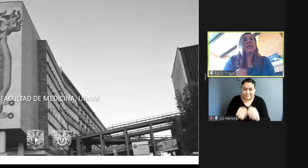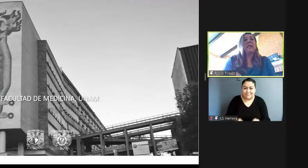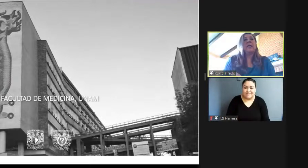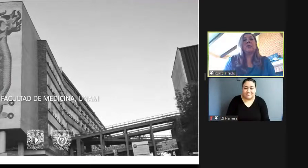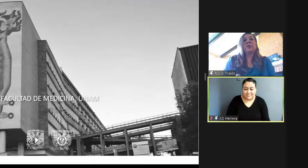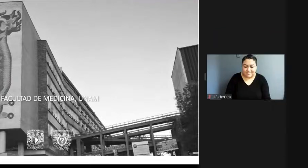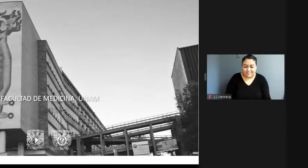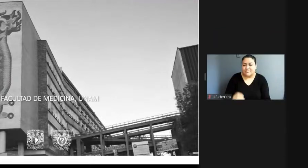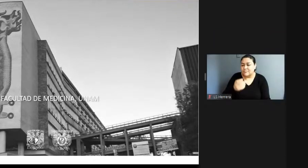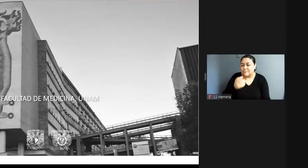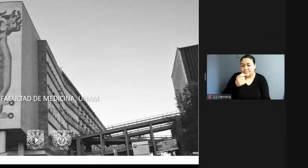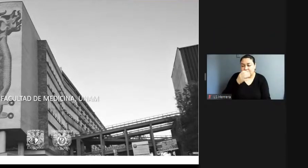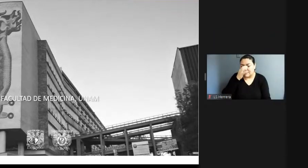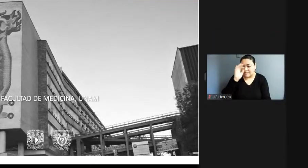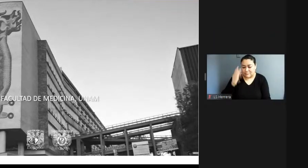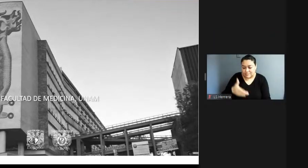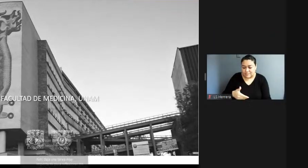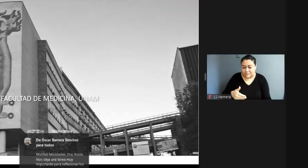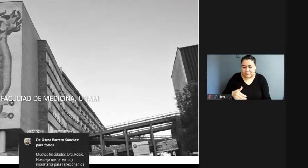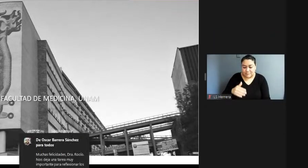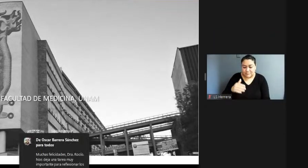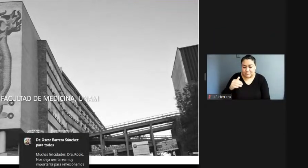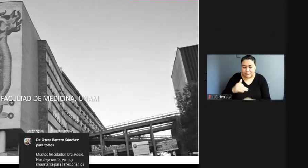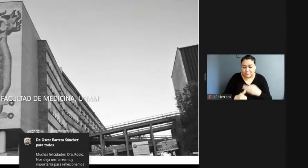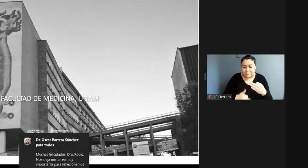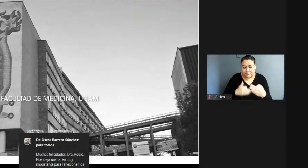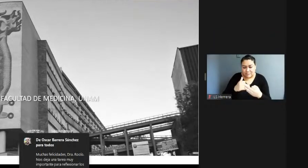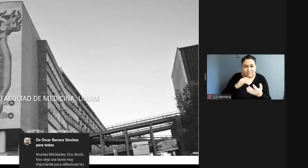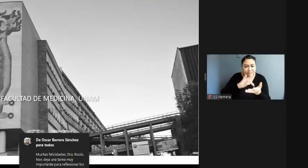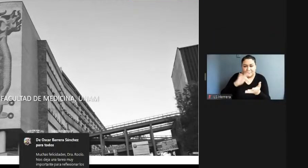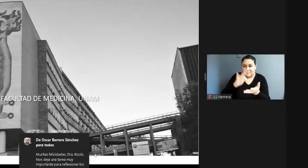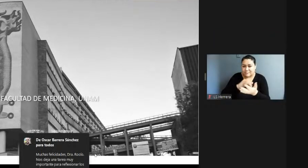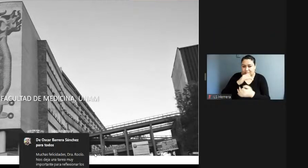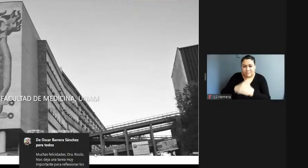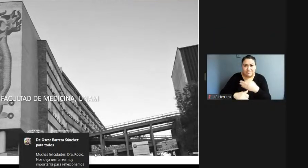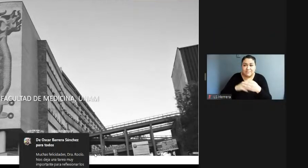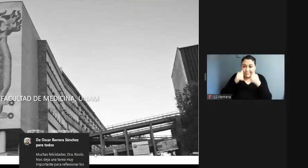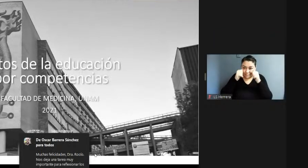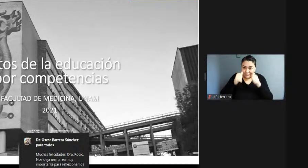This is what we have to close my presentation.